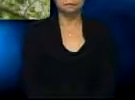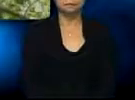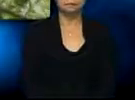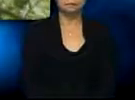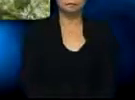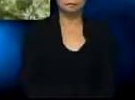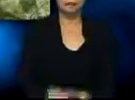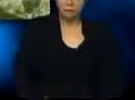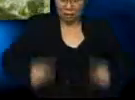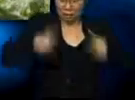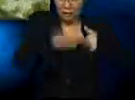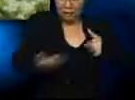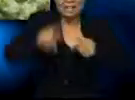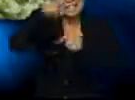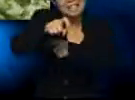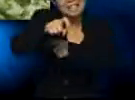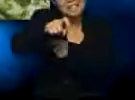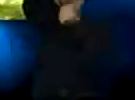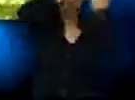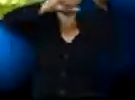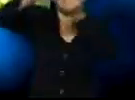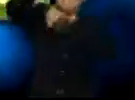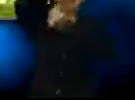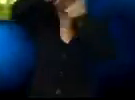Living things need air.